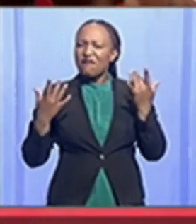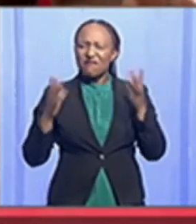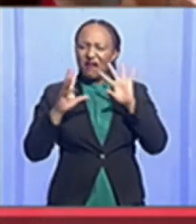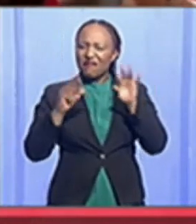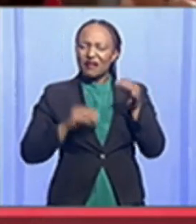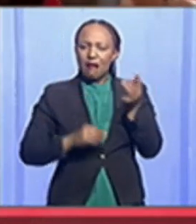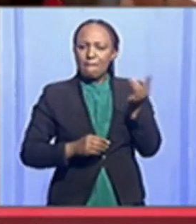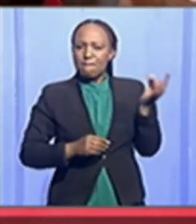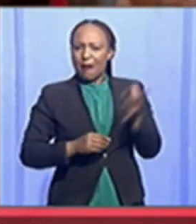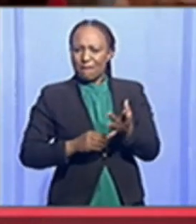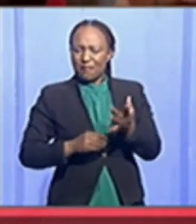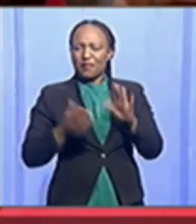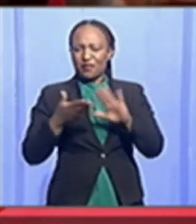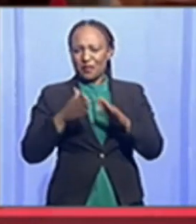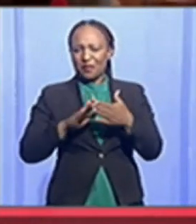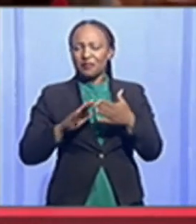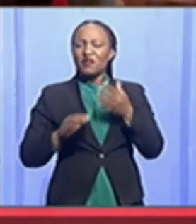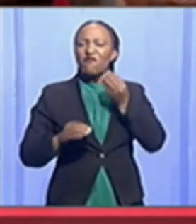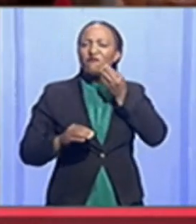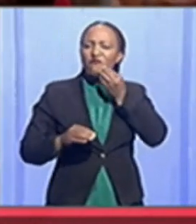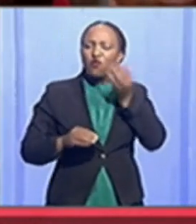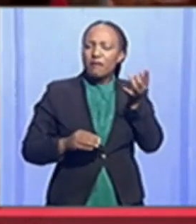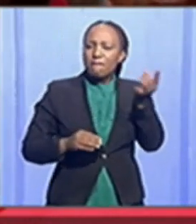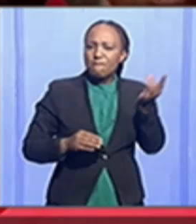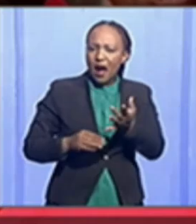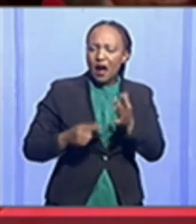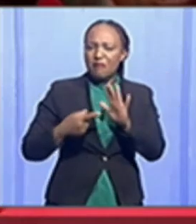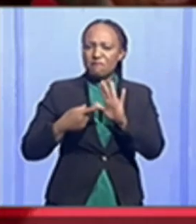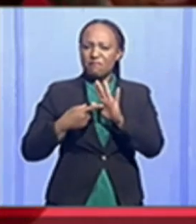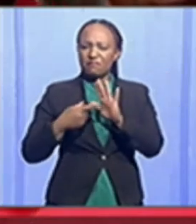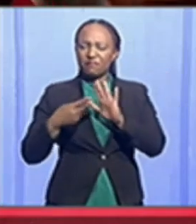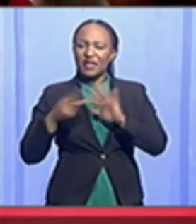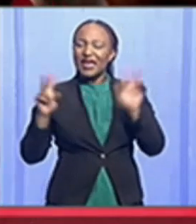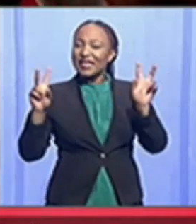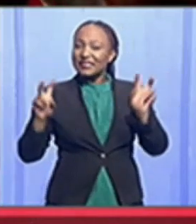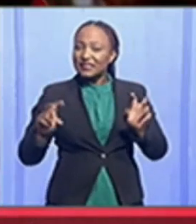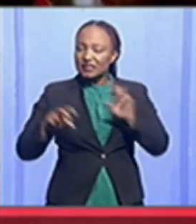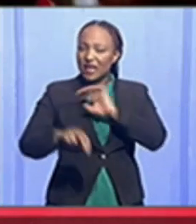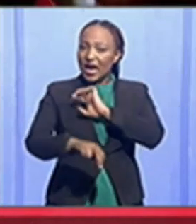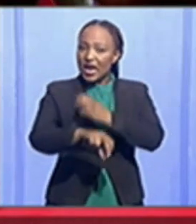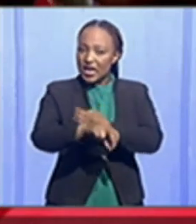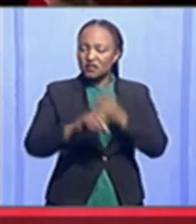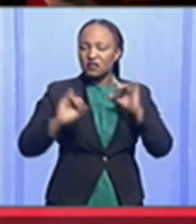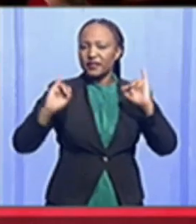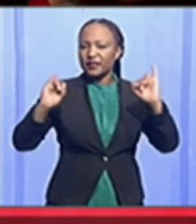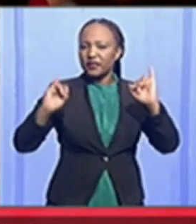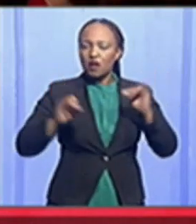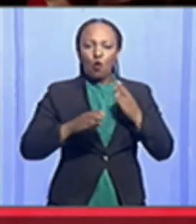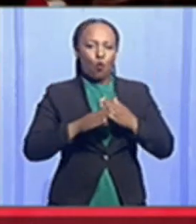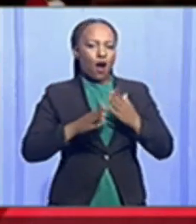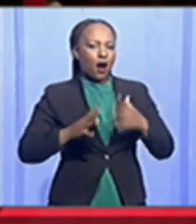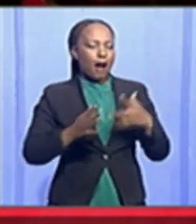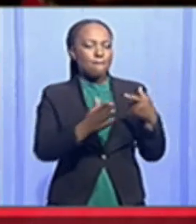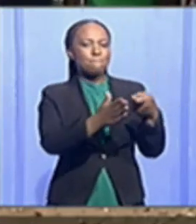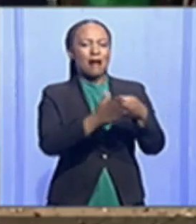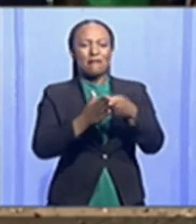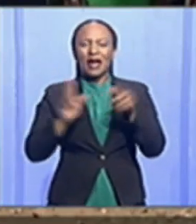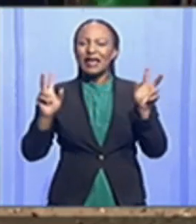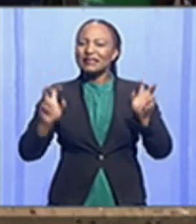society, high food prices, energy crisis, workers can't afford